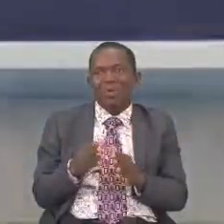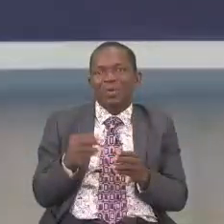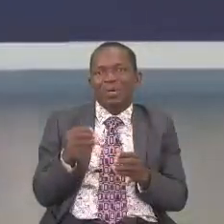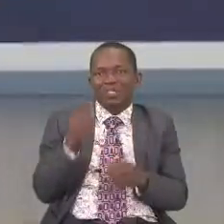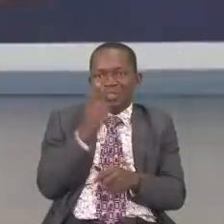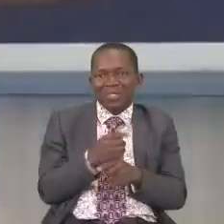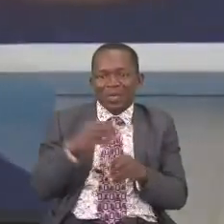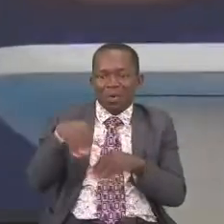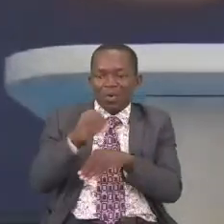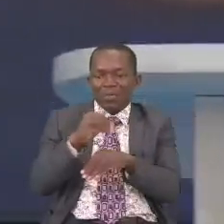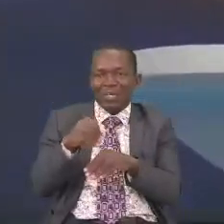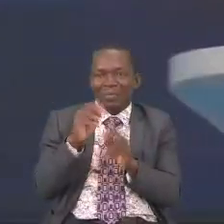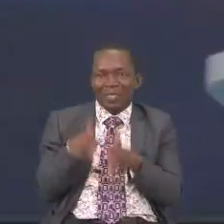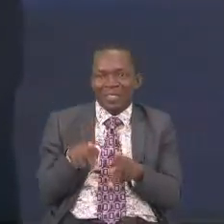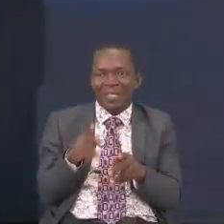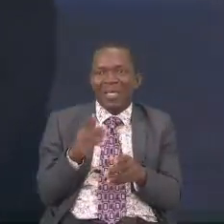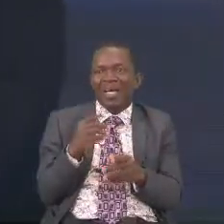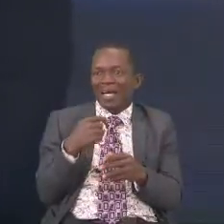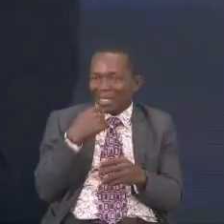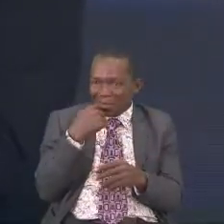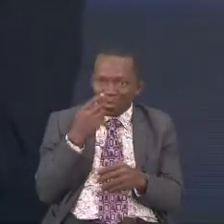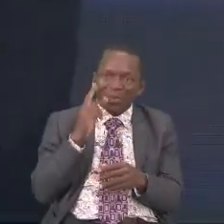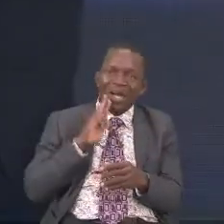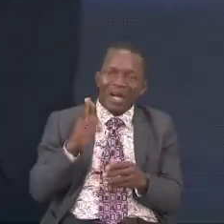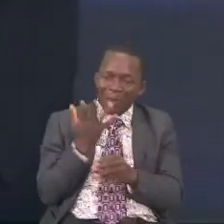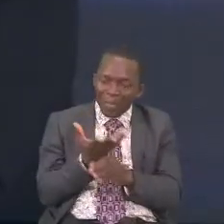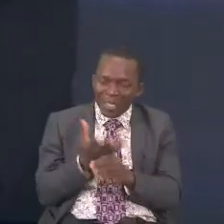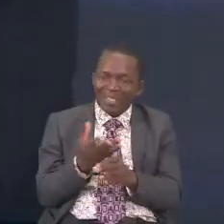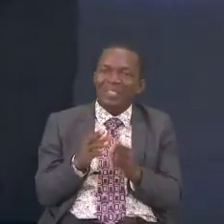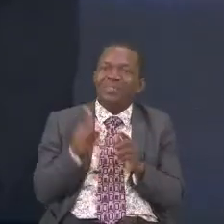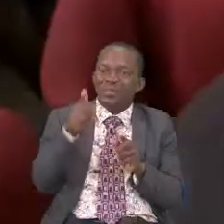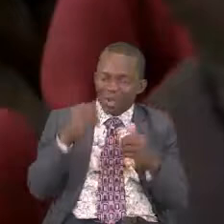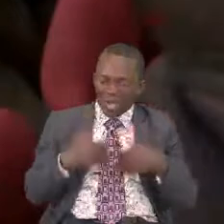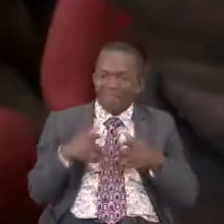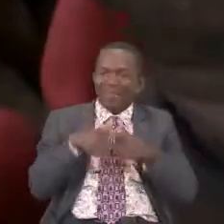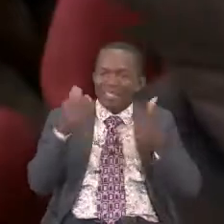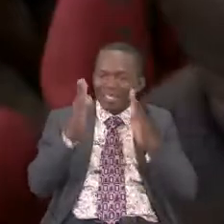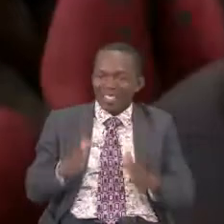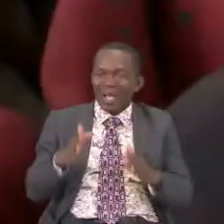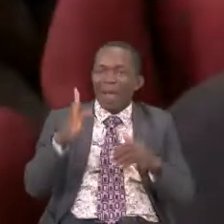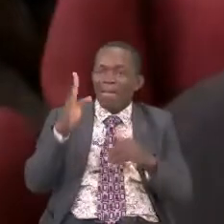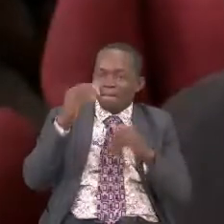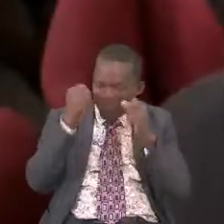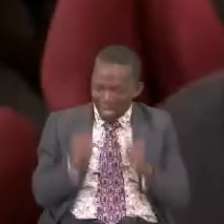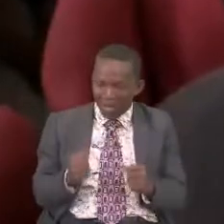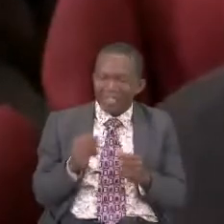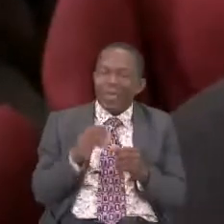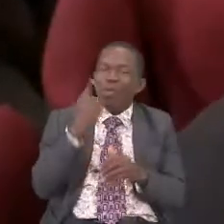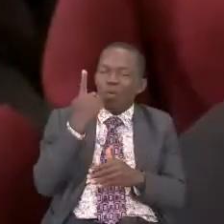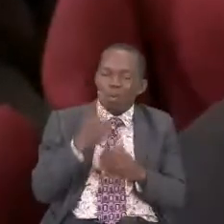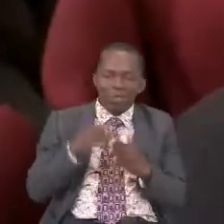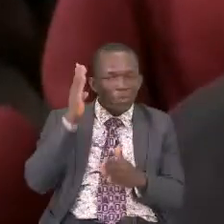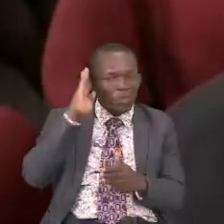and said, "You have the greater power. What should I do?" And that lady